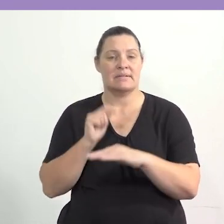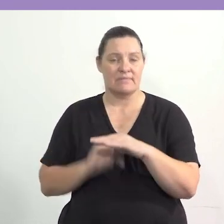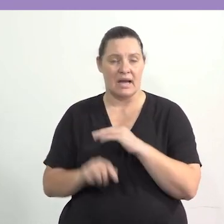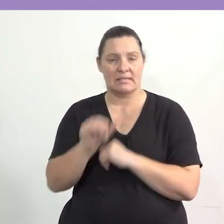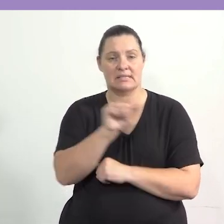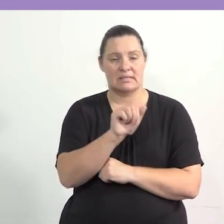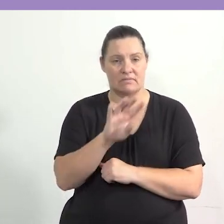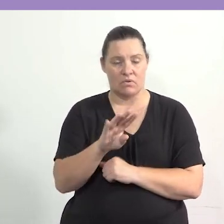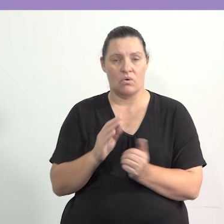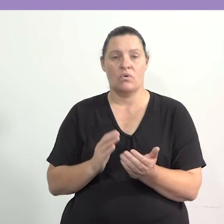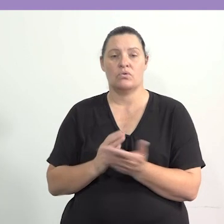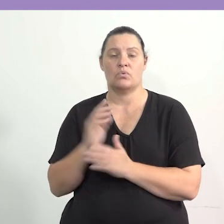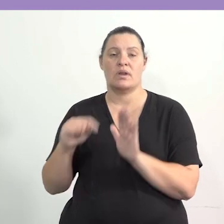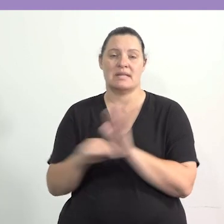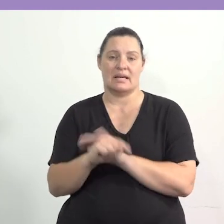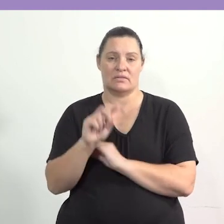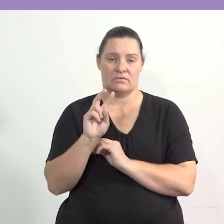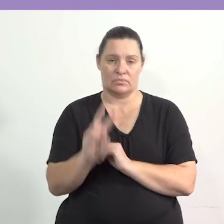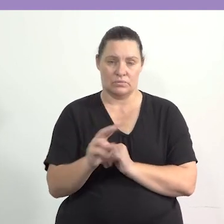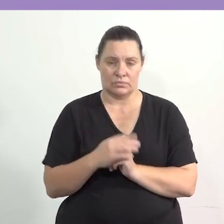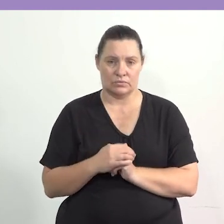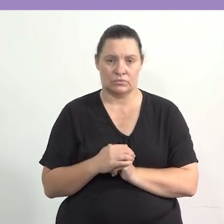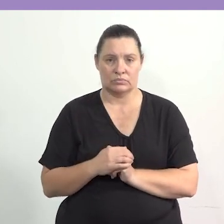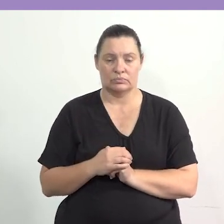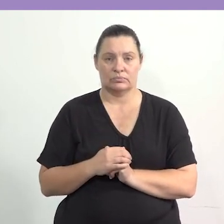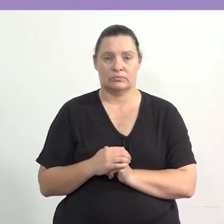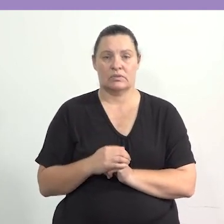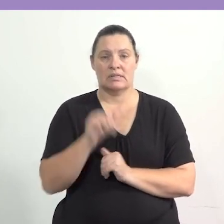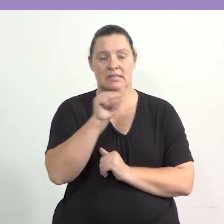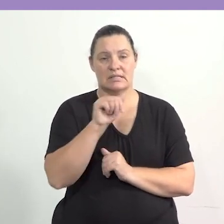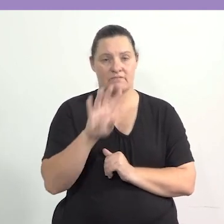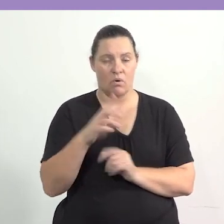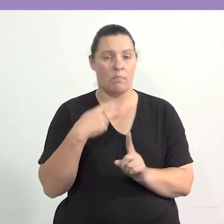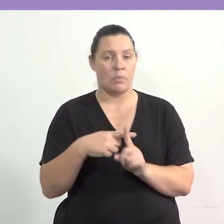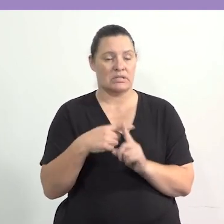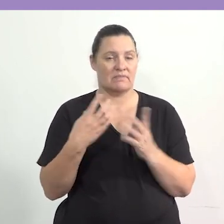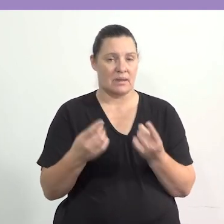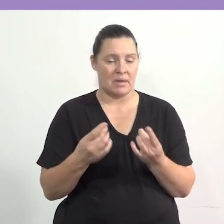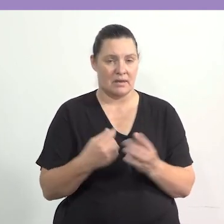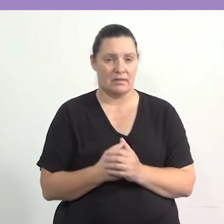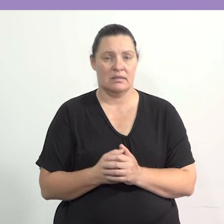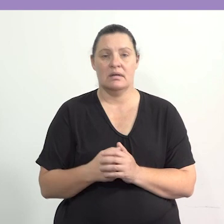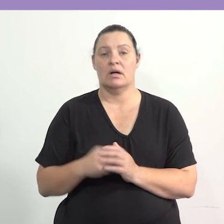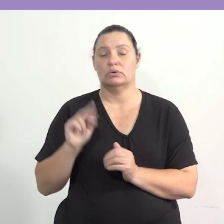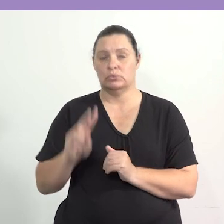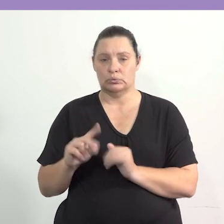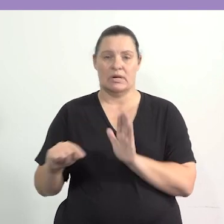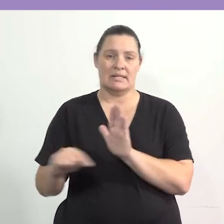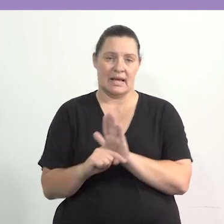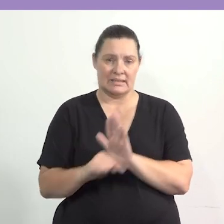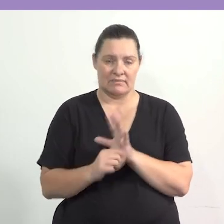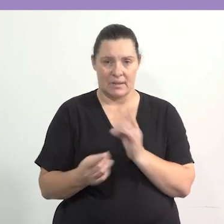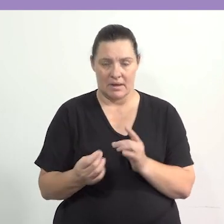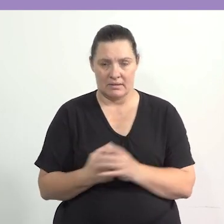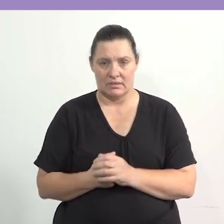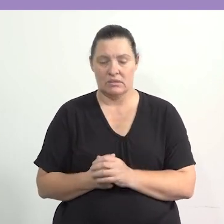dividing the 64 by a negative 2. The 64 is a positive number and the 2 is a